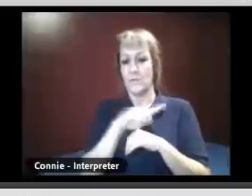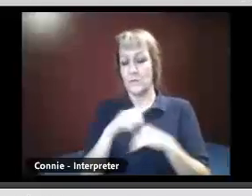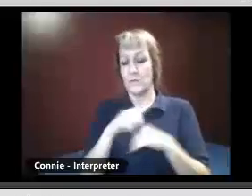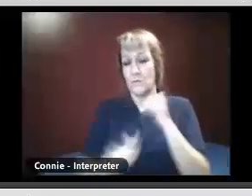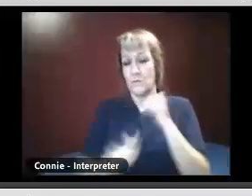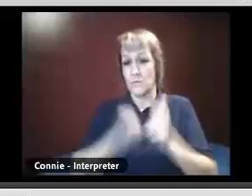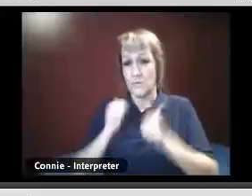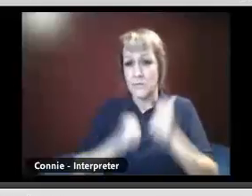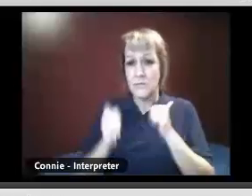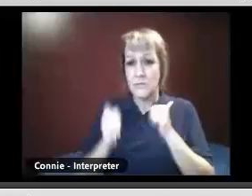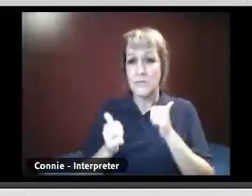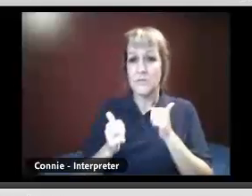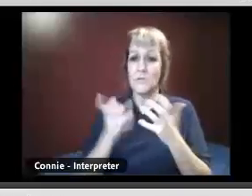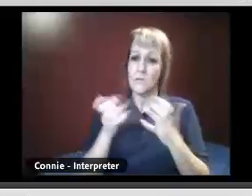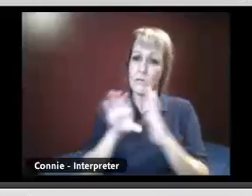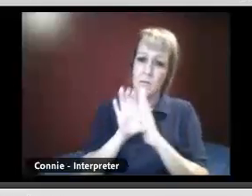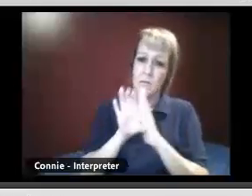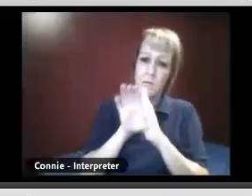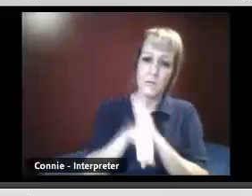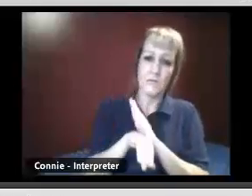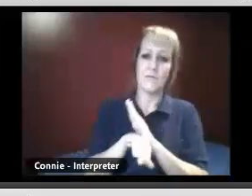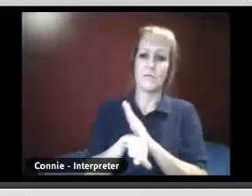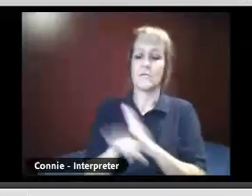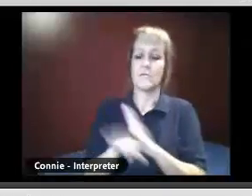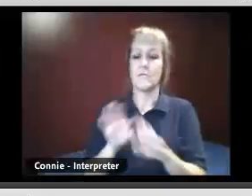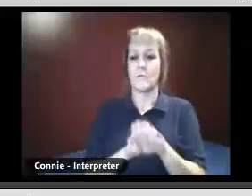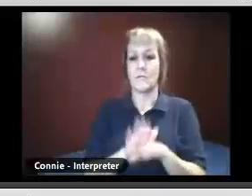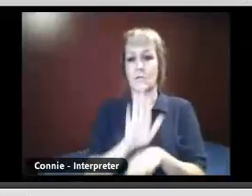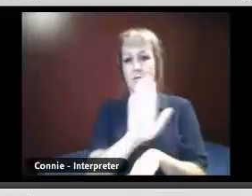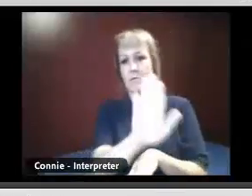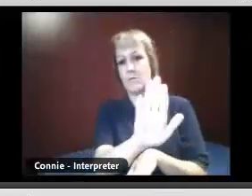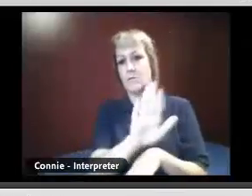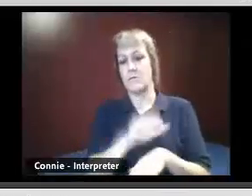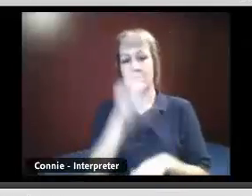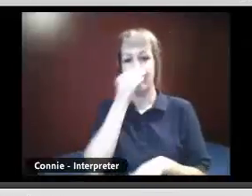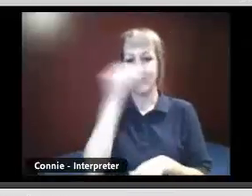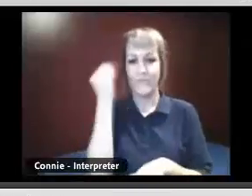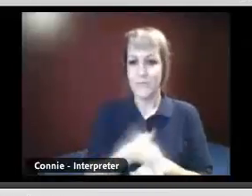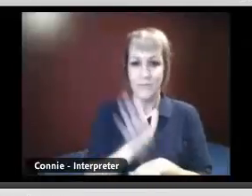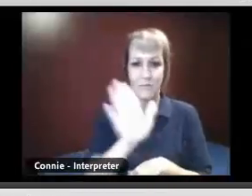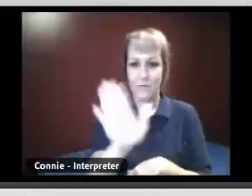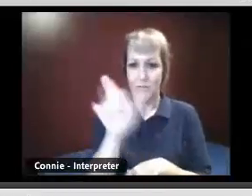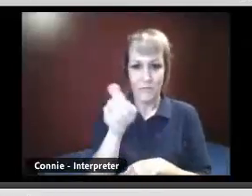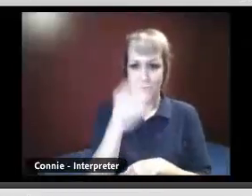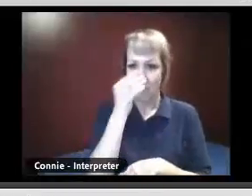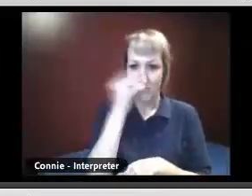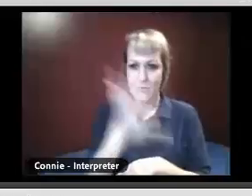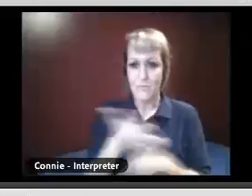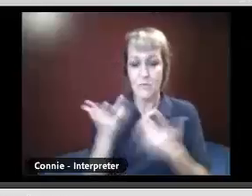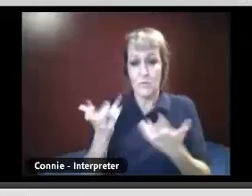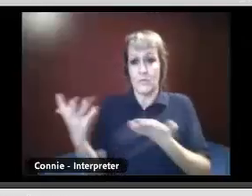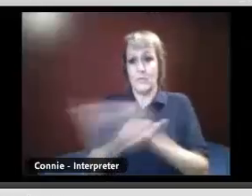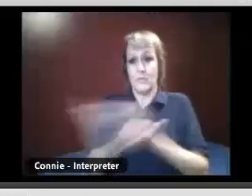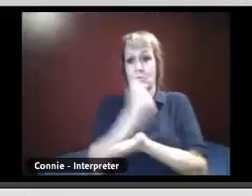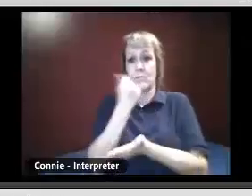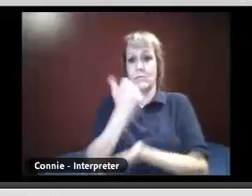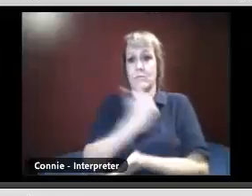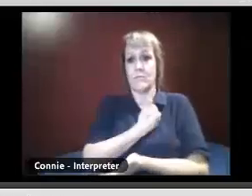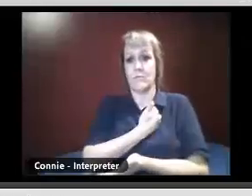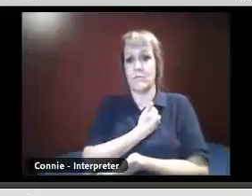want to force their way onto you, they don't really care about your needs. They just want to win. So if we go back